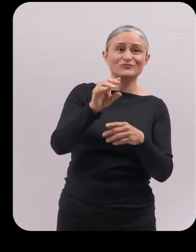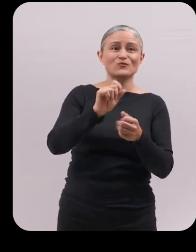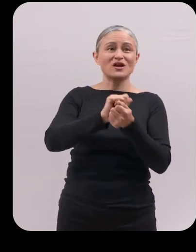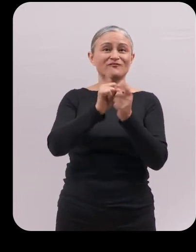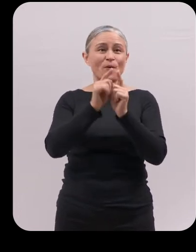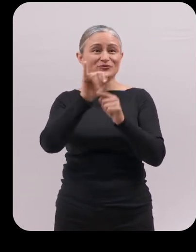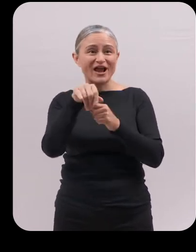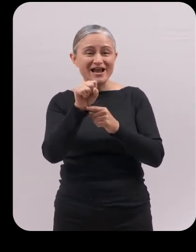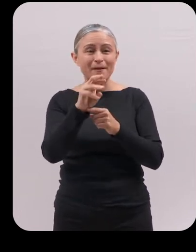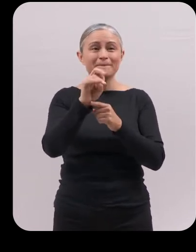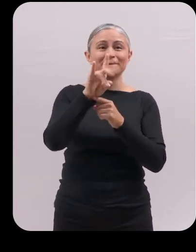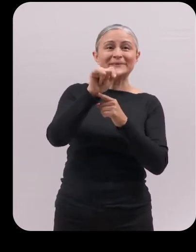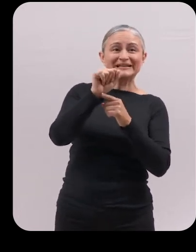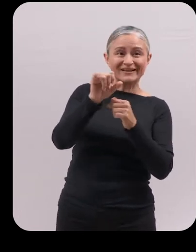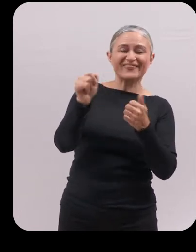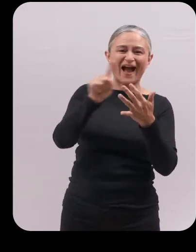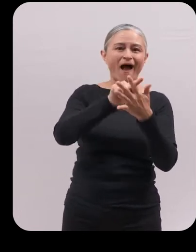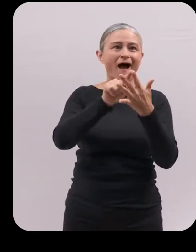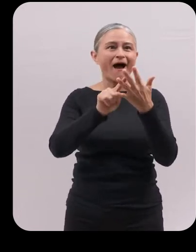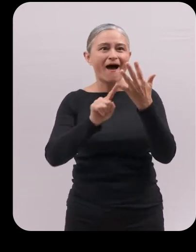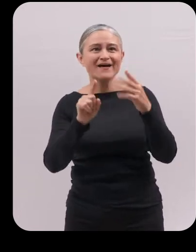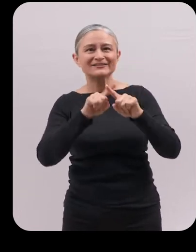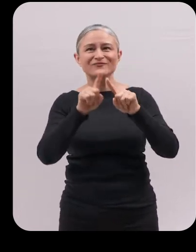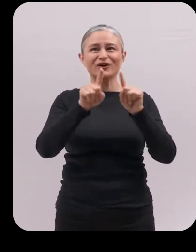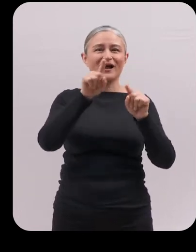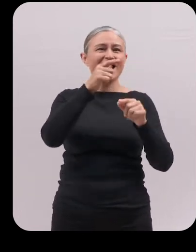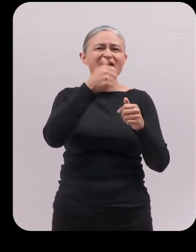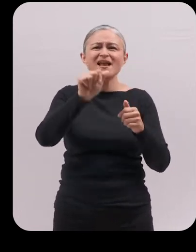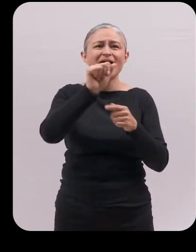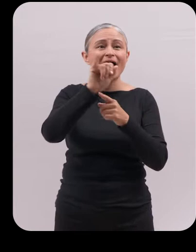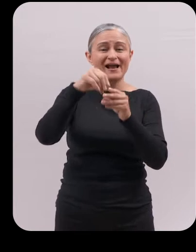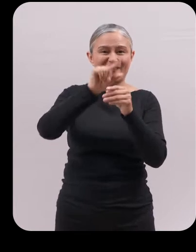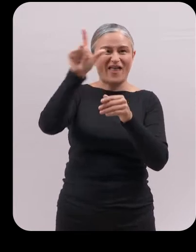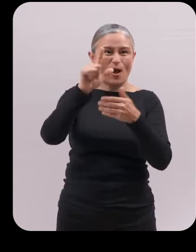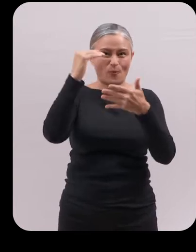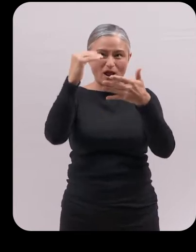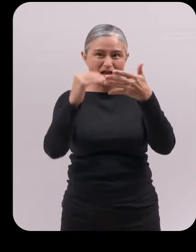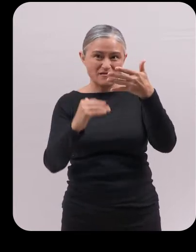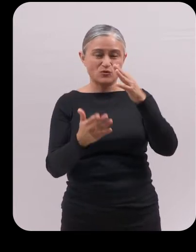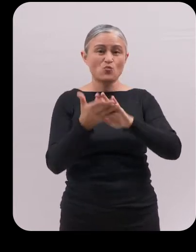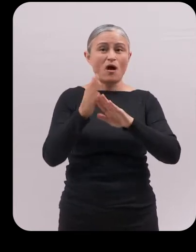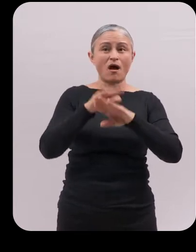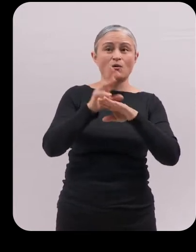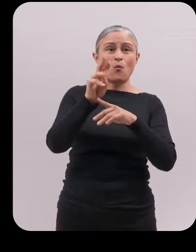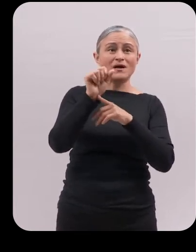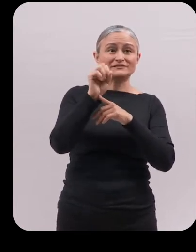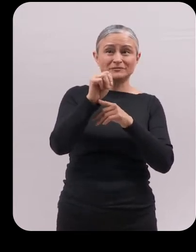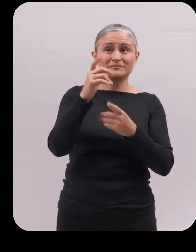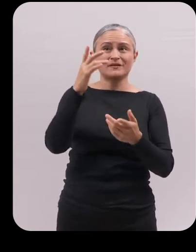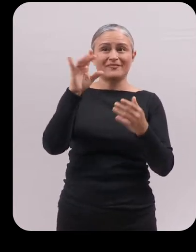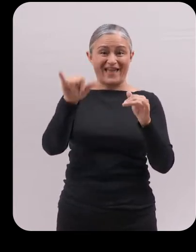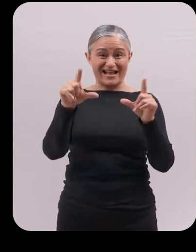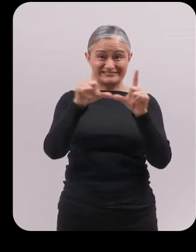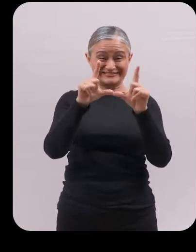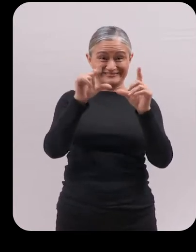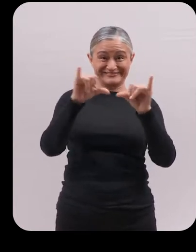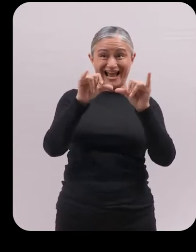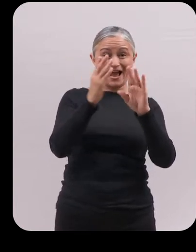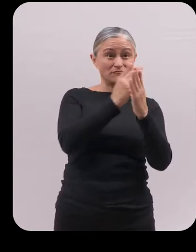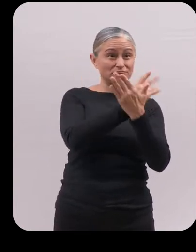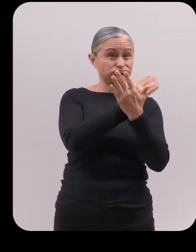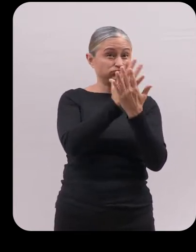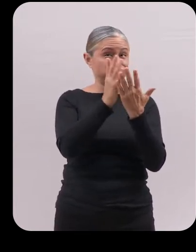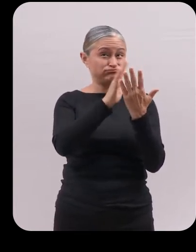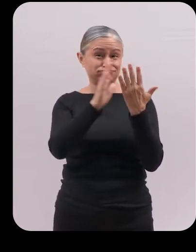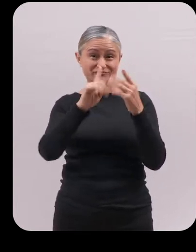or any other AI library, WASM and WebGPU enable you to run your models at scale across the vast majority of devices